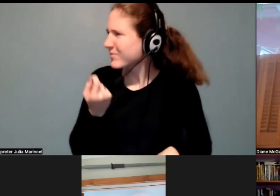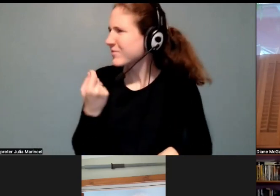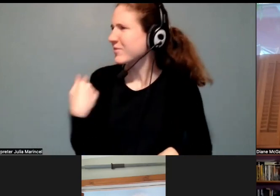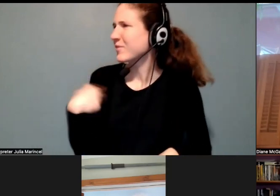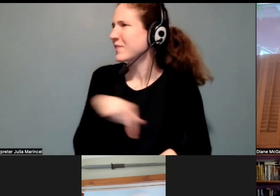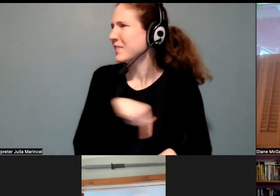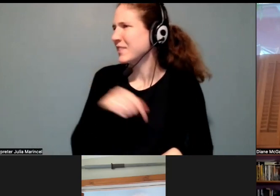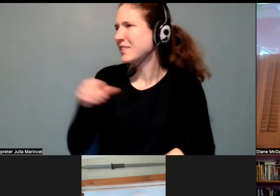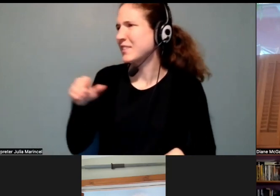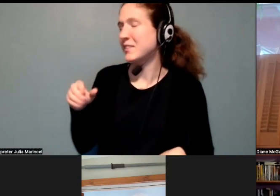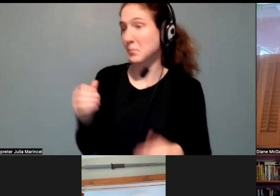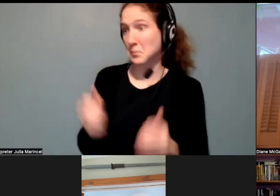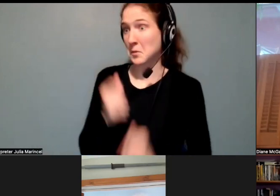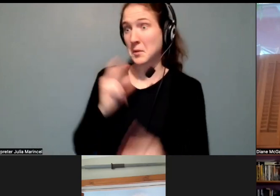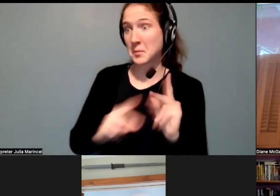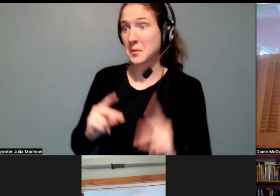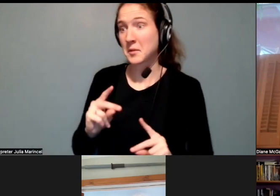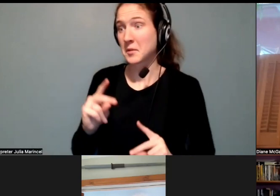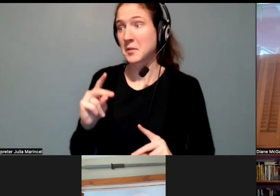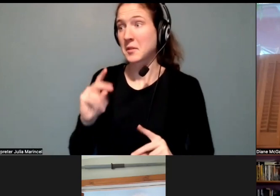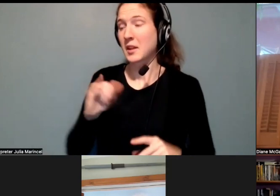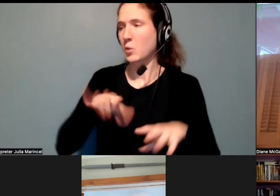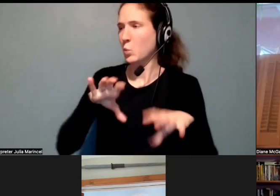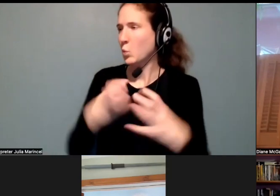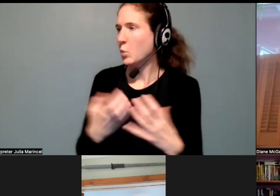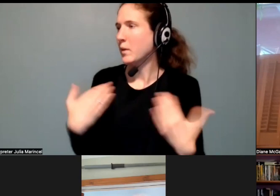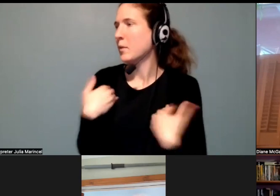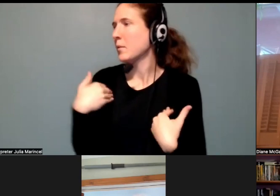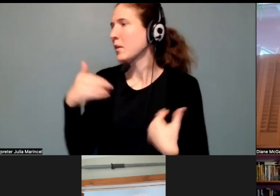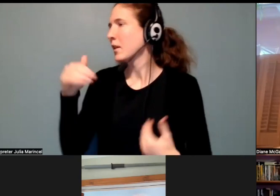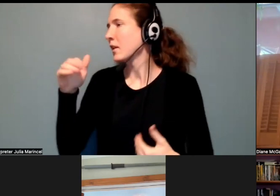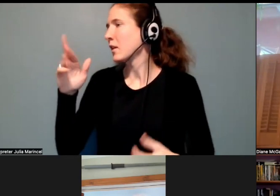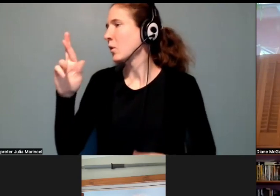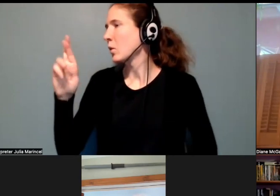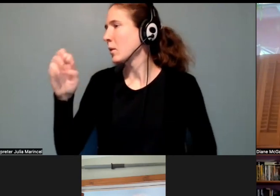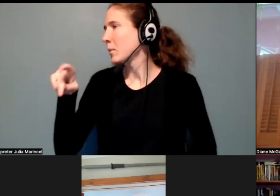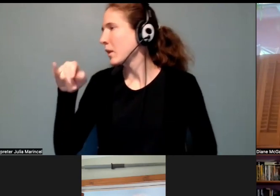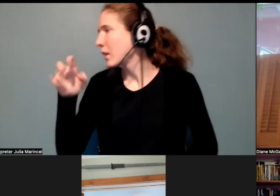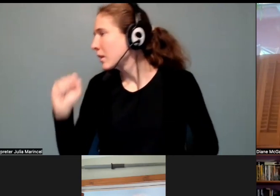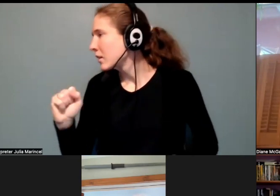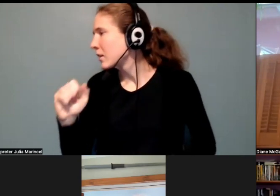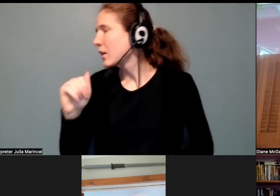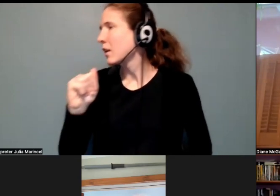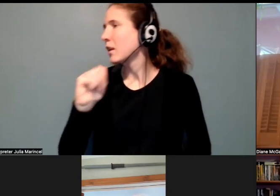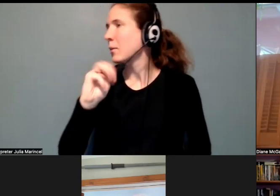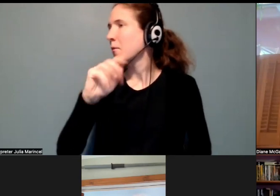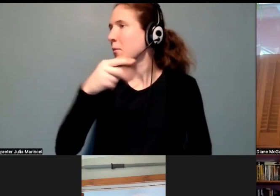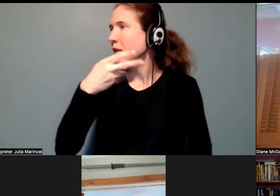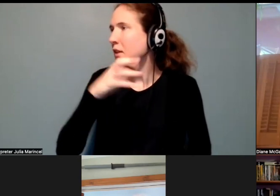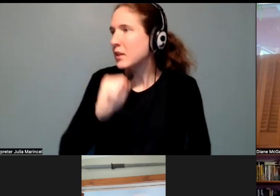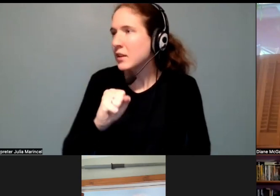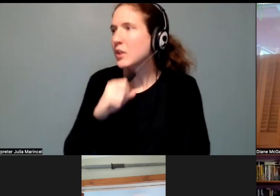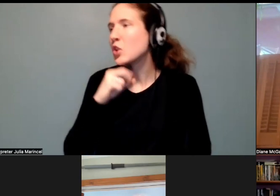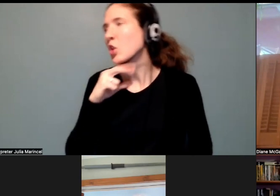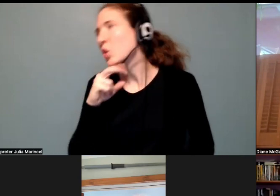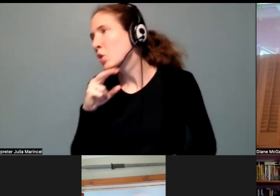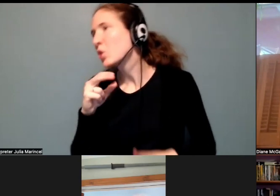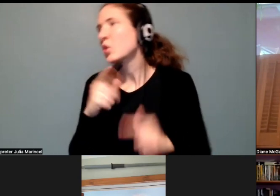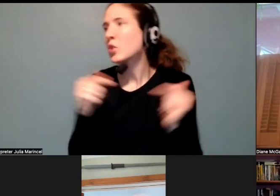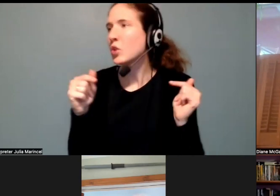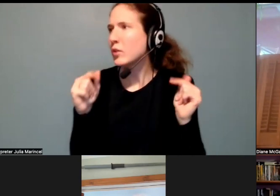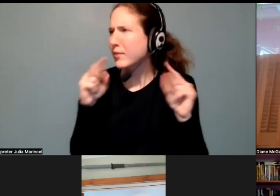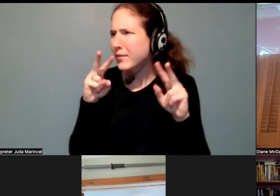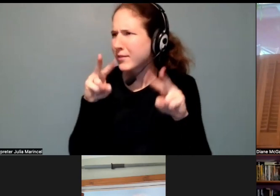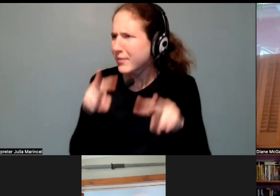explore amphibians very much or reptiles. A lot of where I live, people are very concerned about coyotes now. And there's this